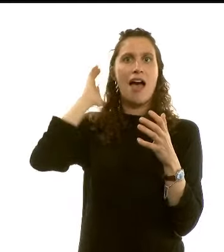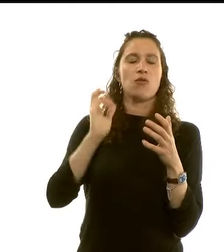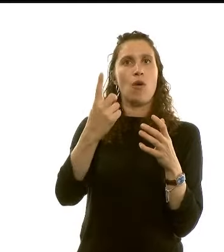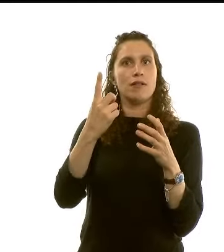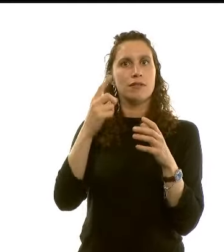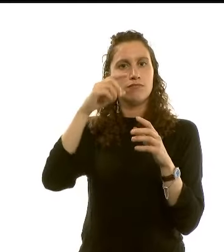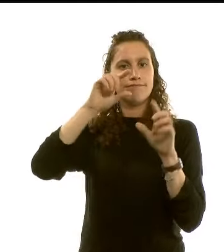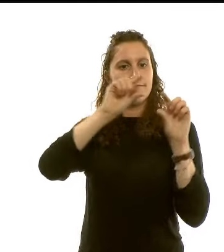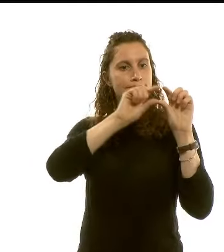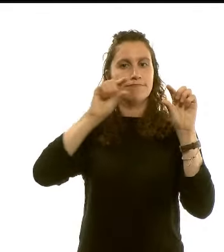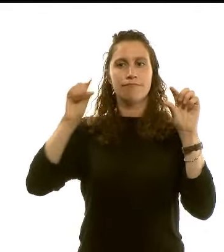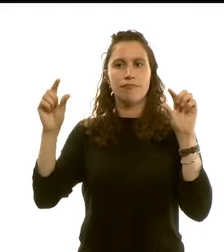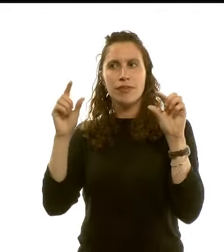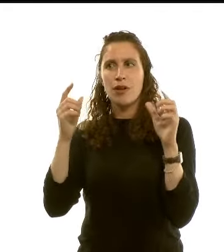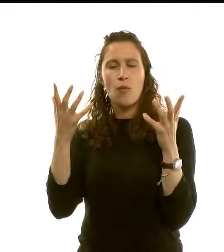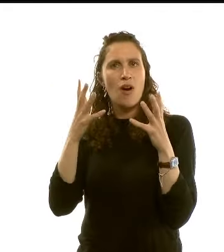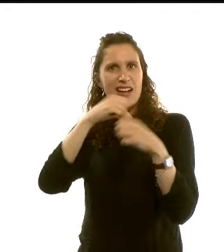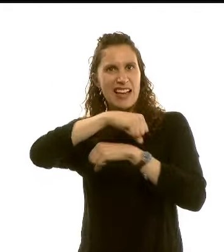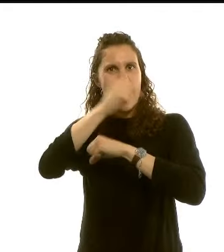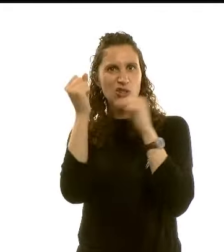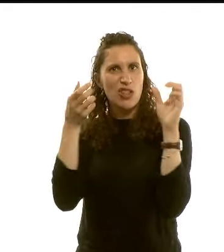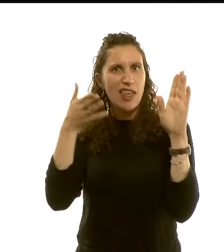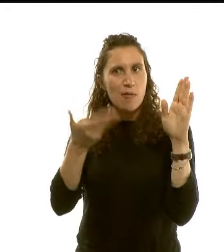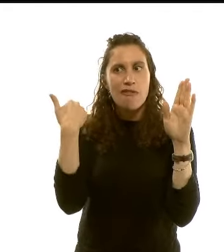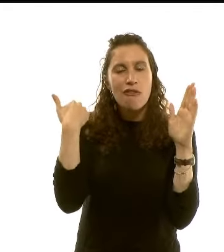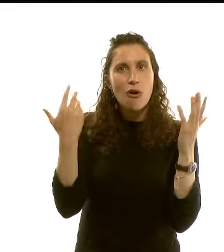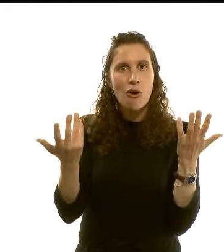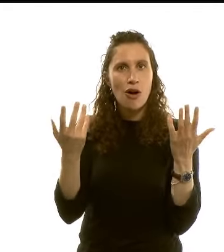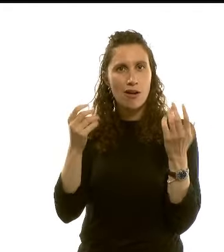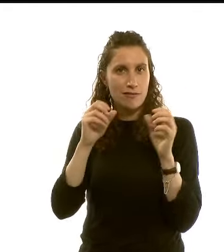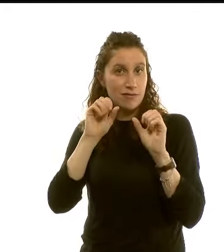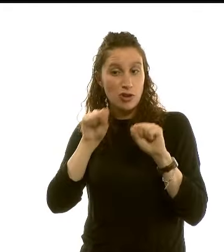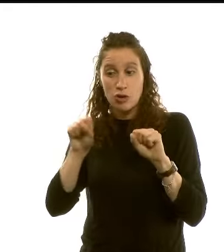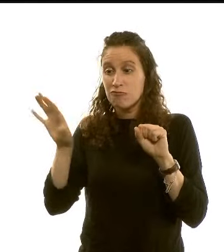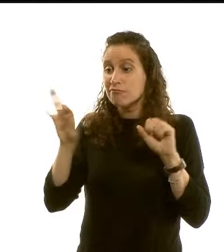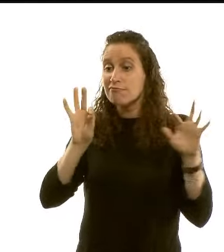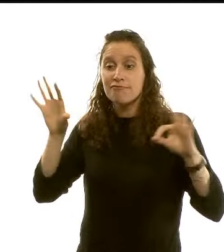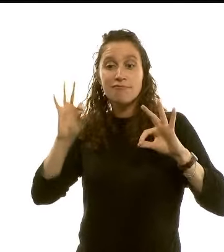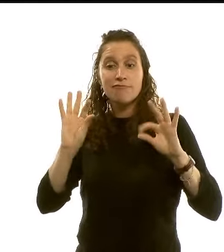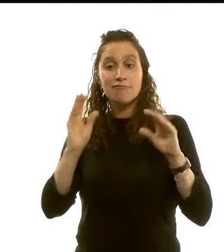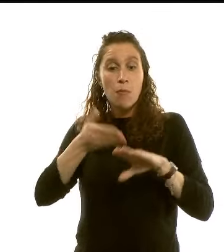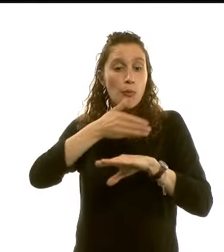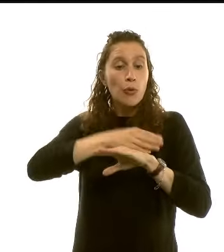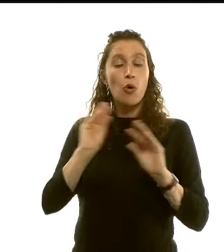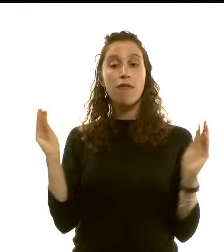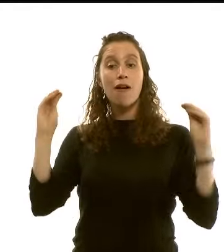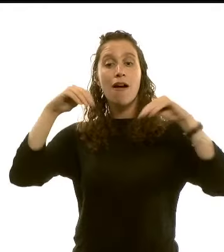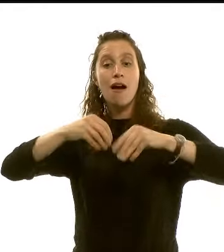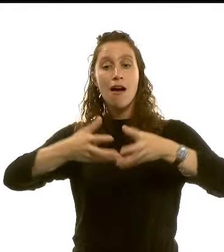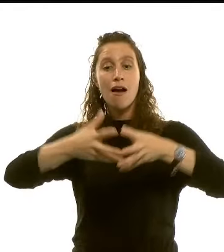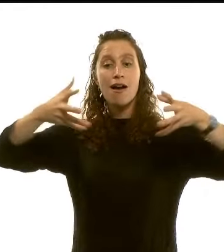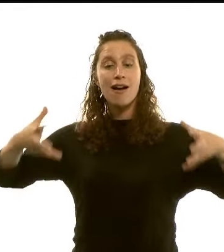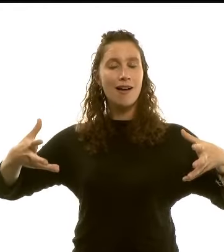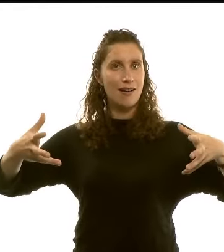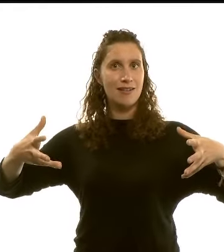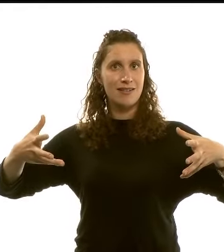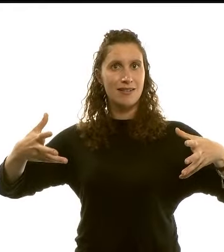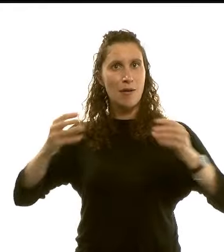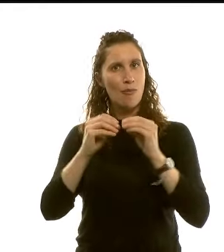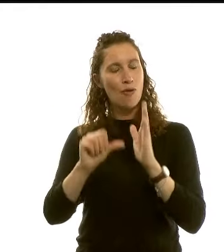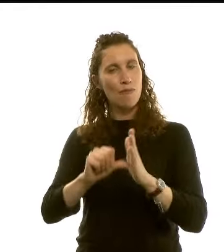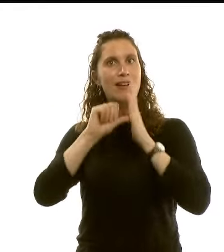what castles did they have in the past, and could we like take things from those or improve on the designs that were there or make them bigger, more